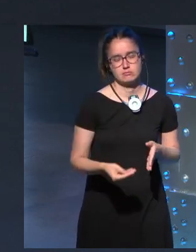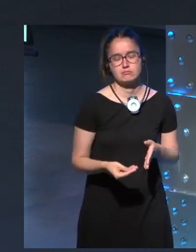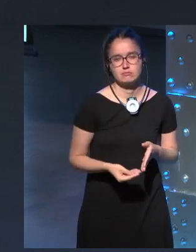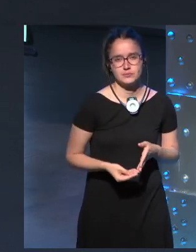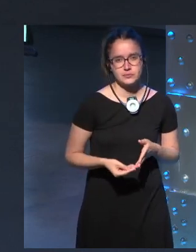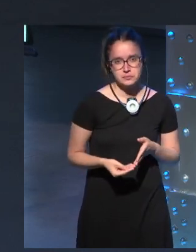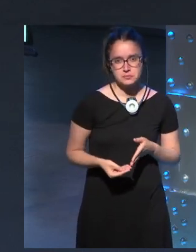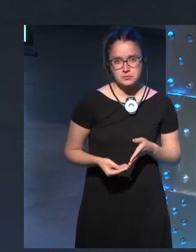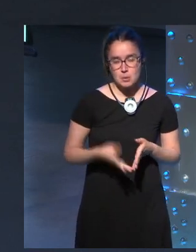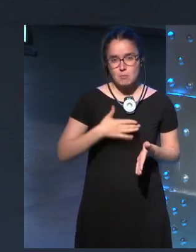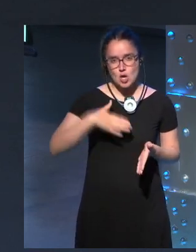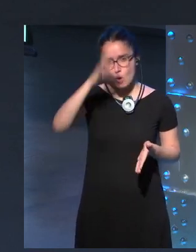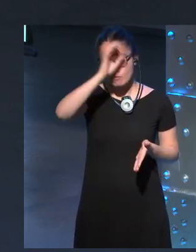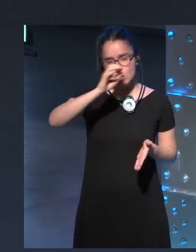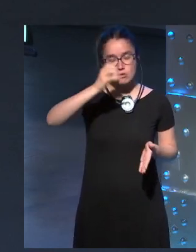great team.